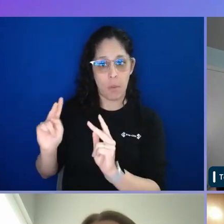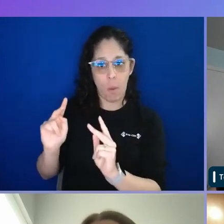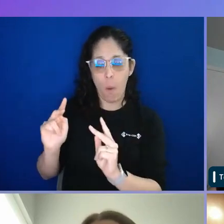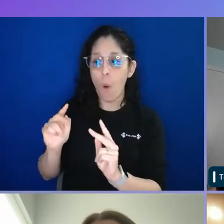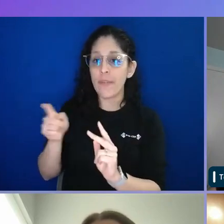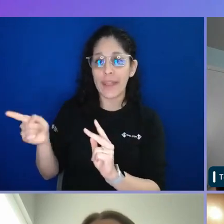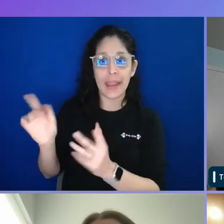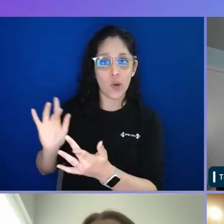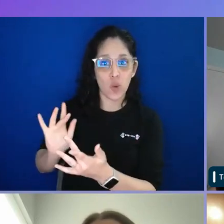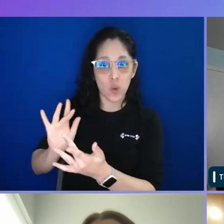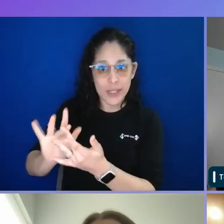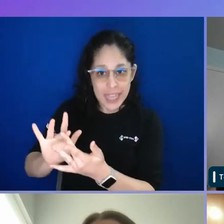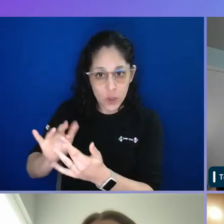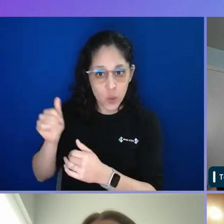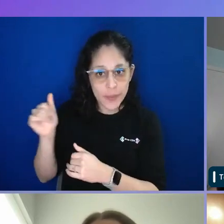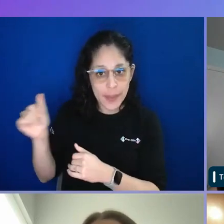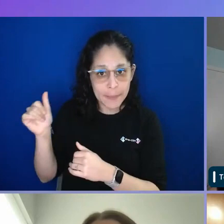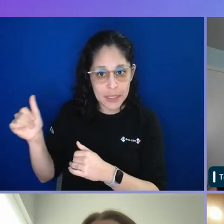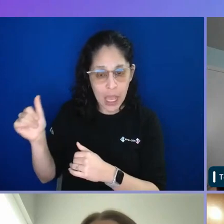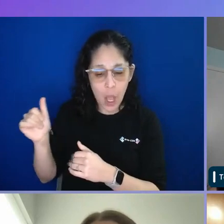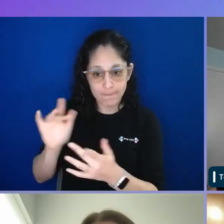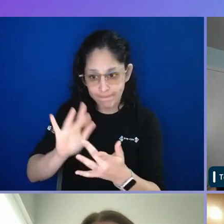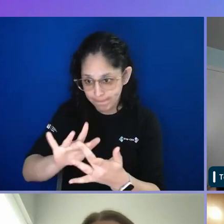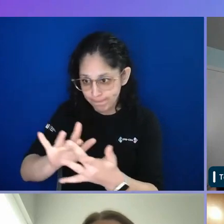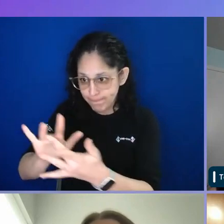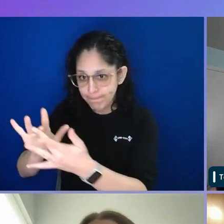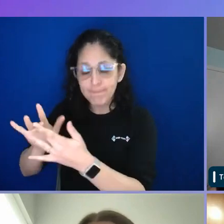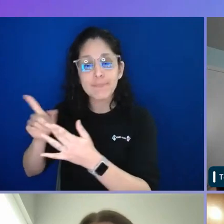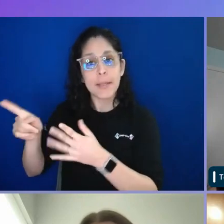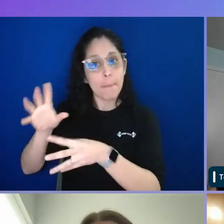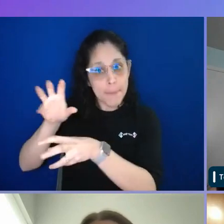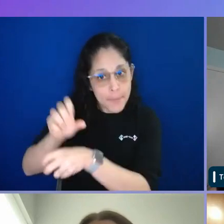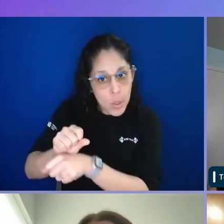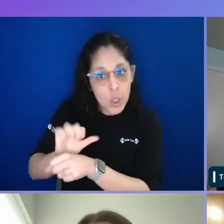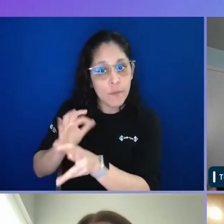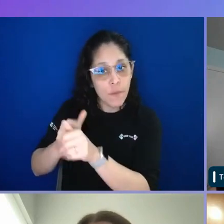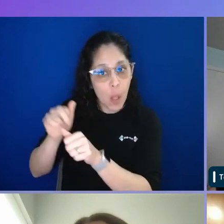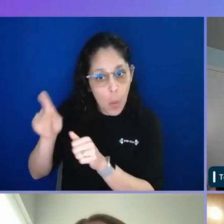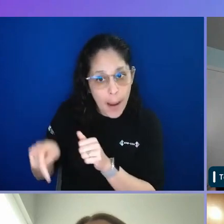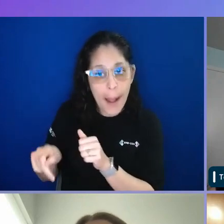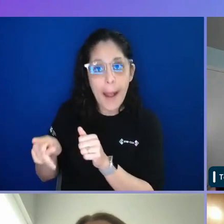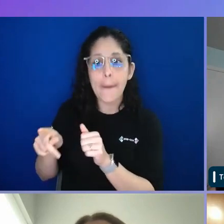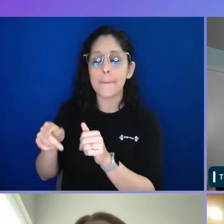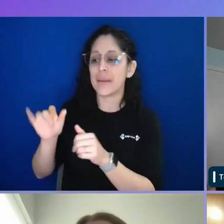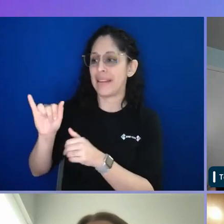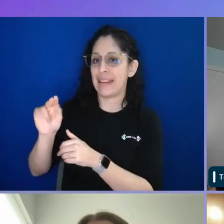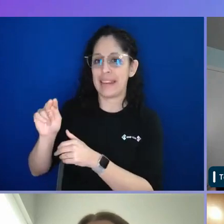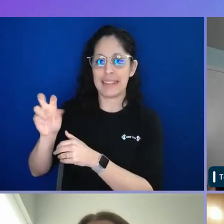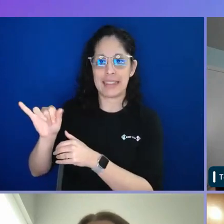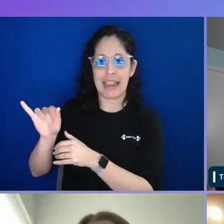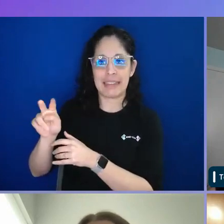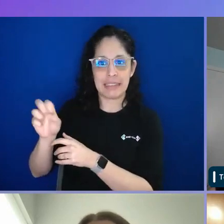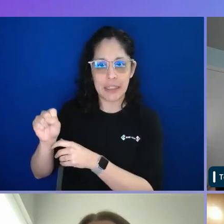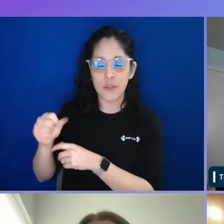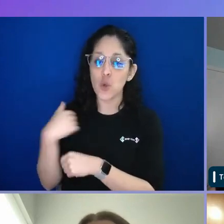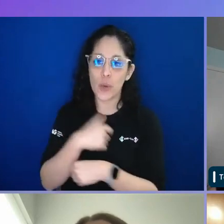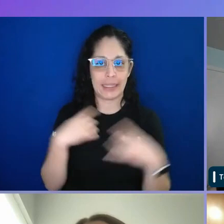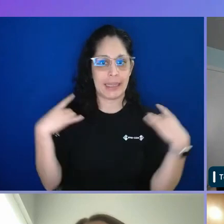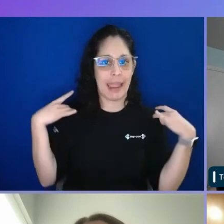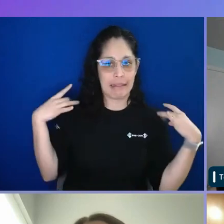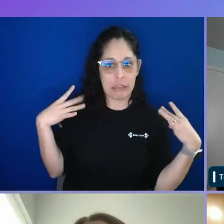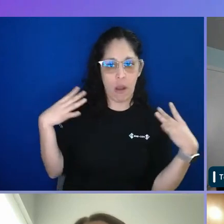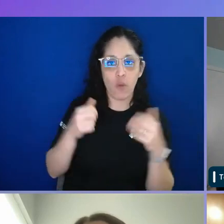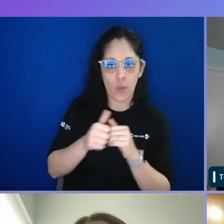reached out to themselves, and they did all of the scheduling, the follow-ups, the incentives. So we were pretty hands-off with that,